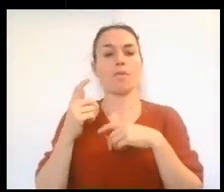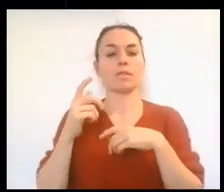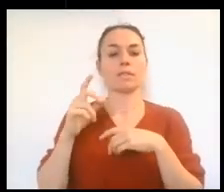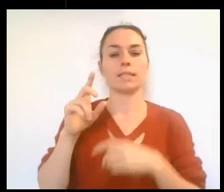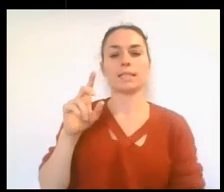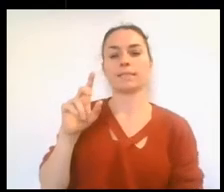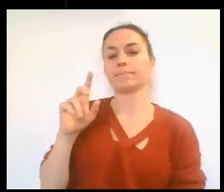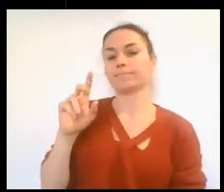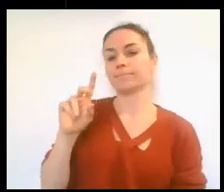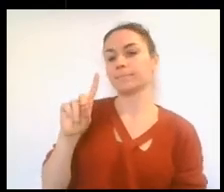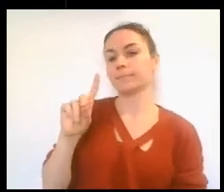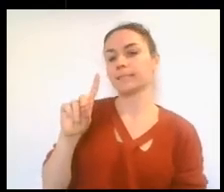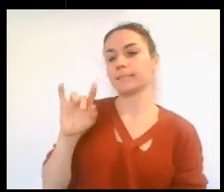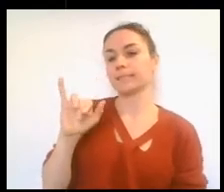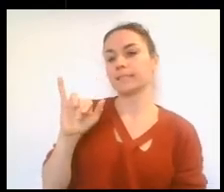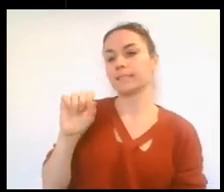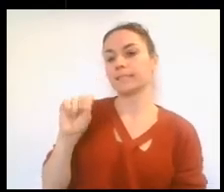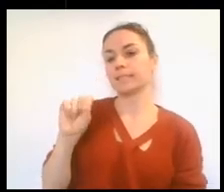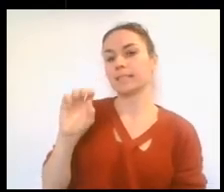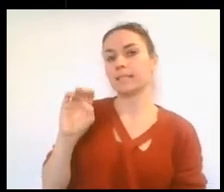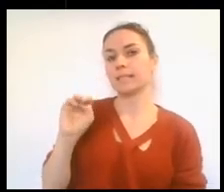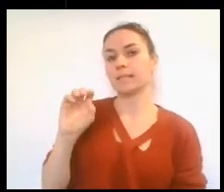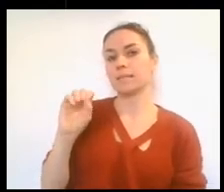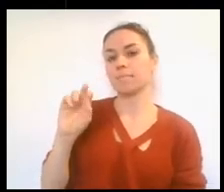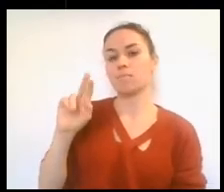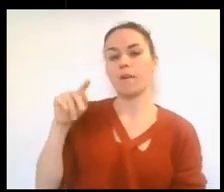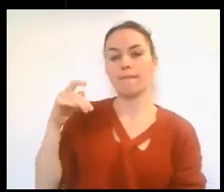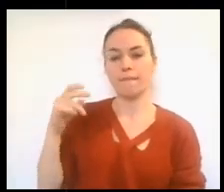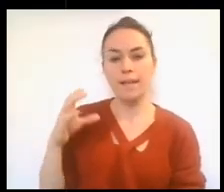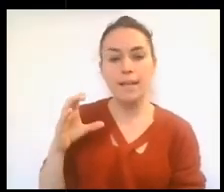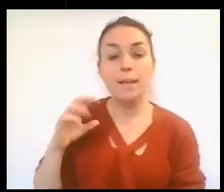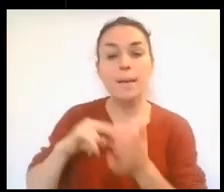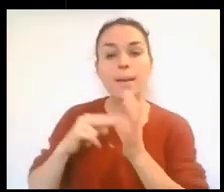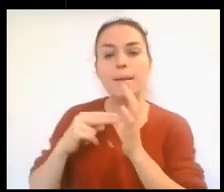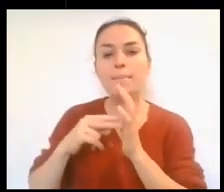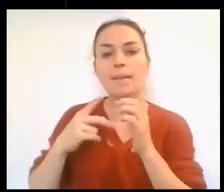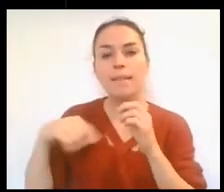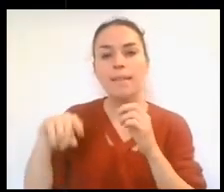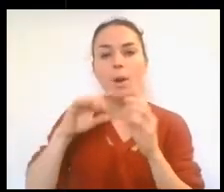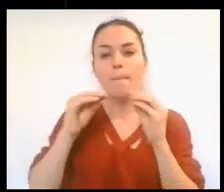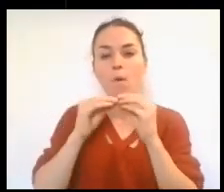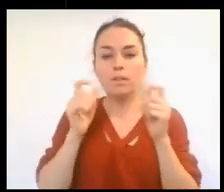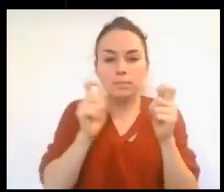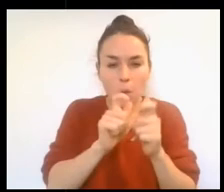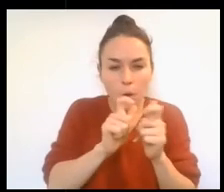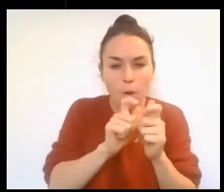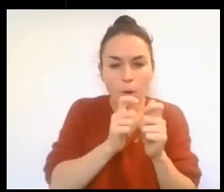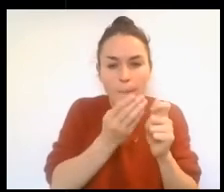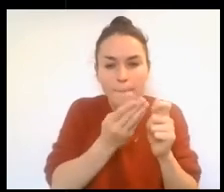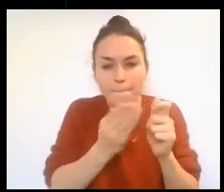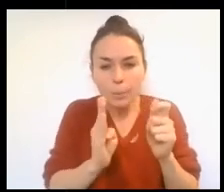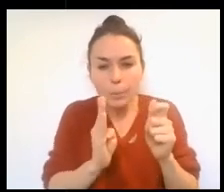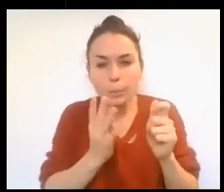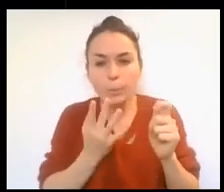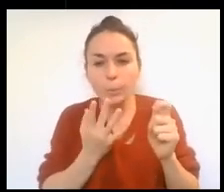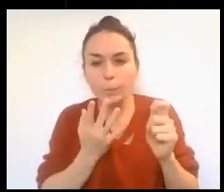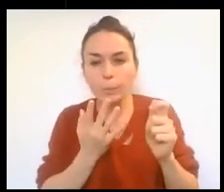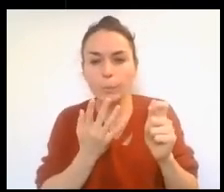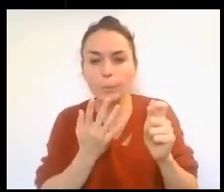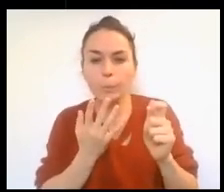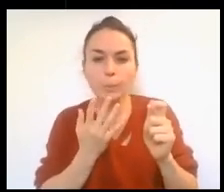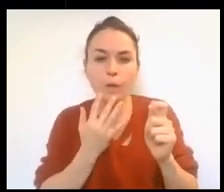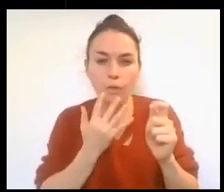smaller and bluer than galaxies up here at the present time, which are larger and